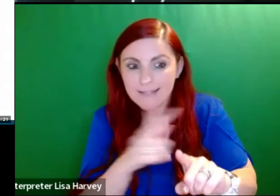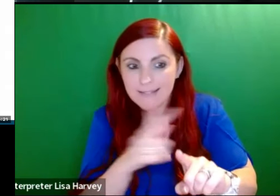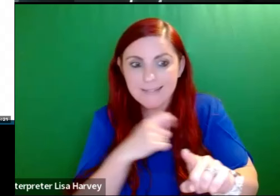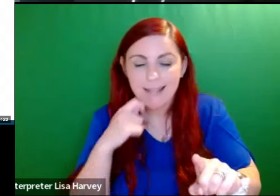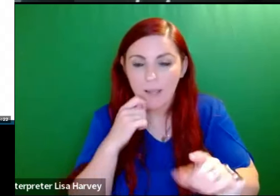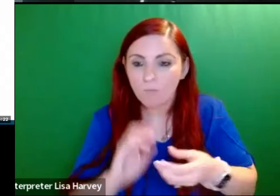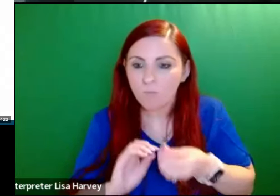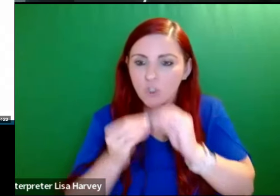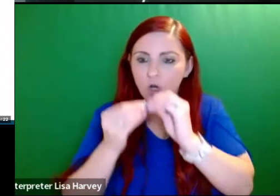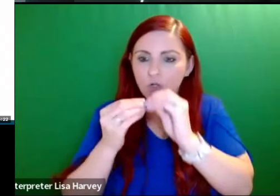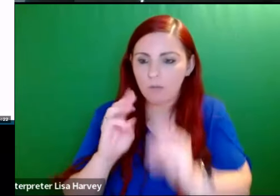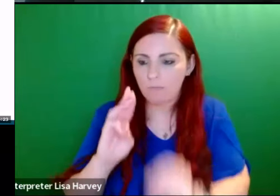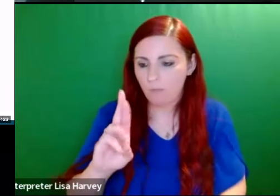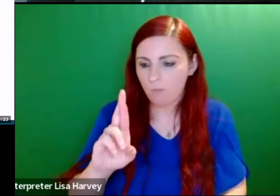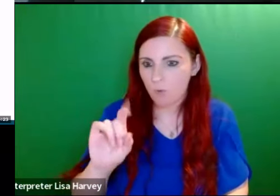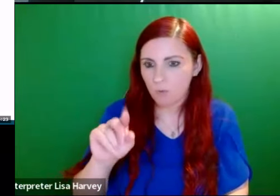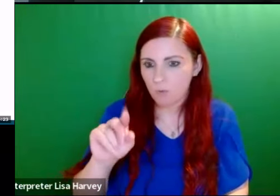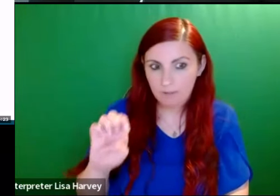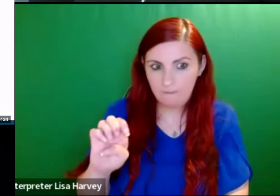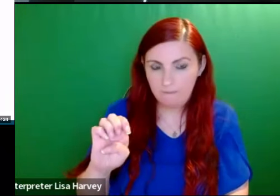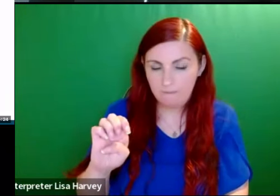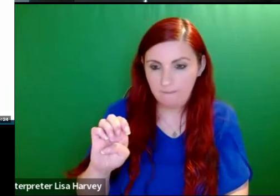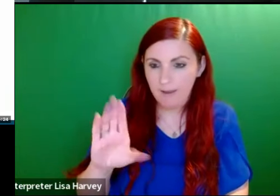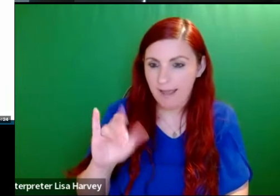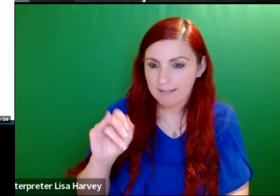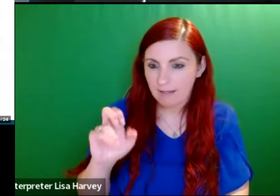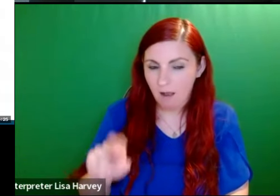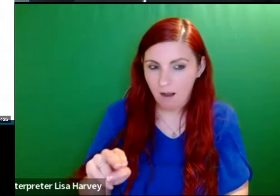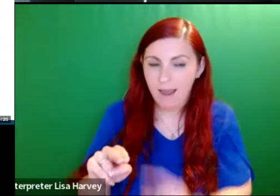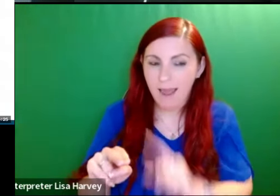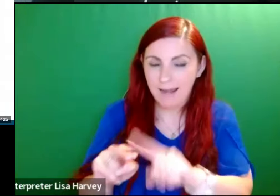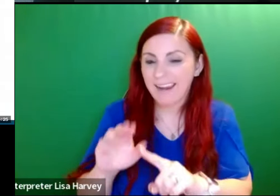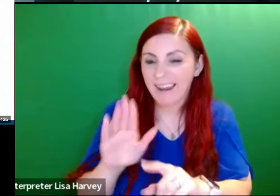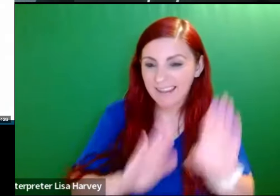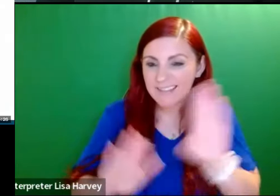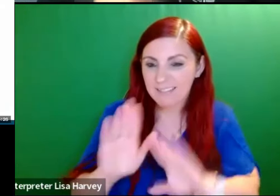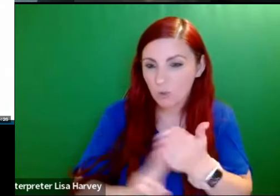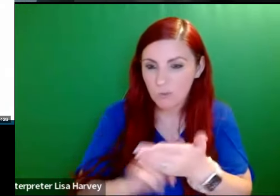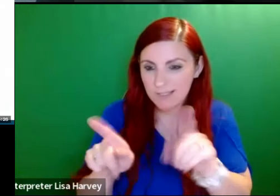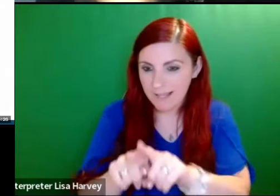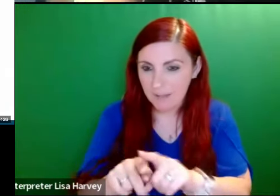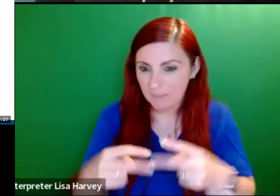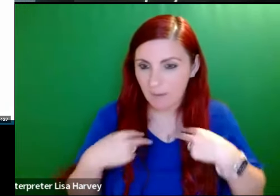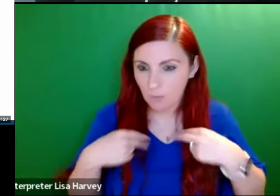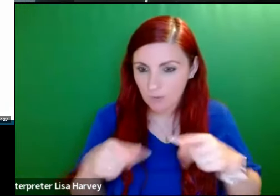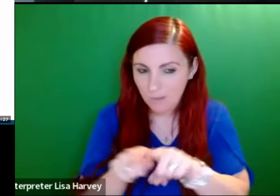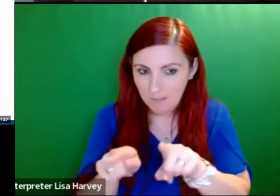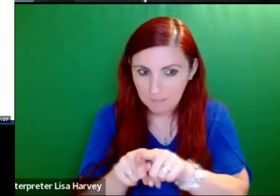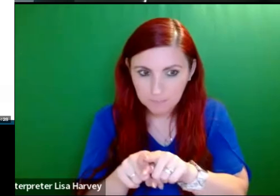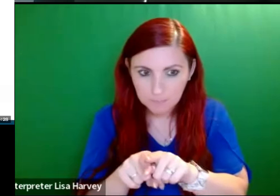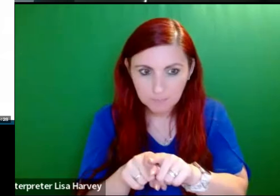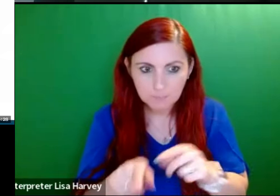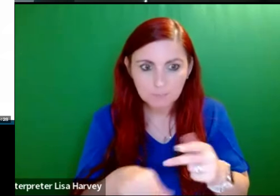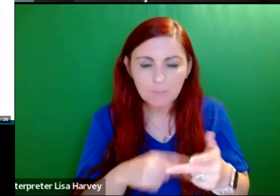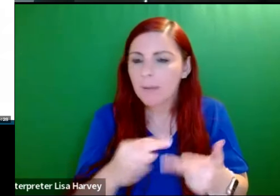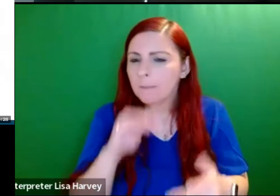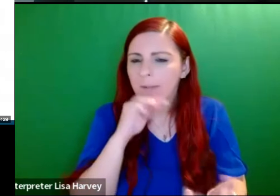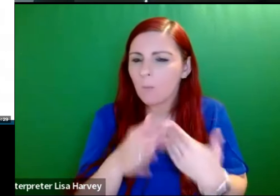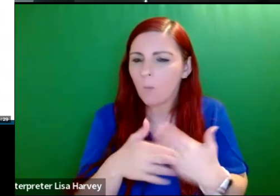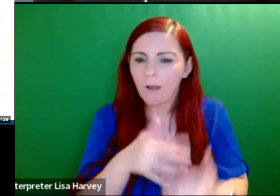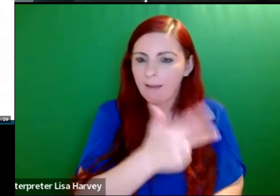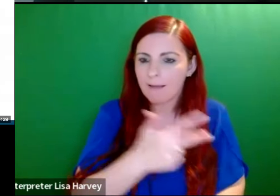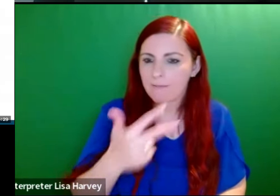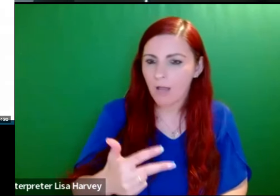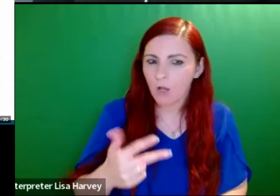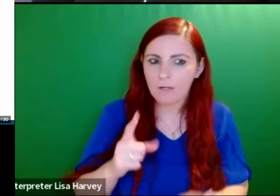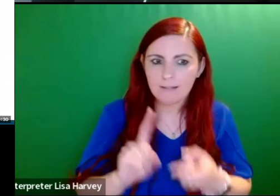lexicon. And again, Leeson and Said's book used this terminology too. So these include things like classifiers or